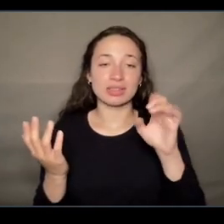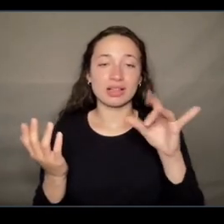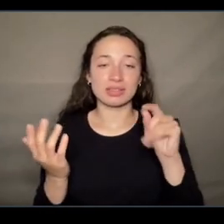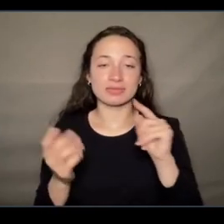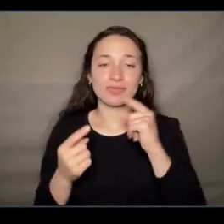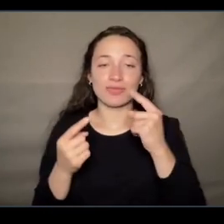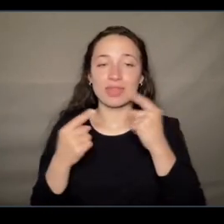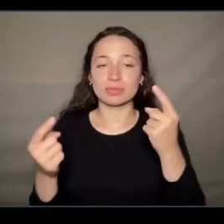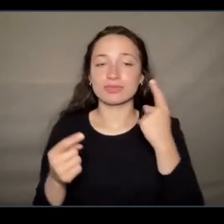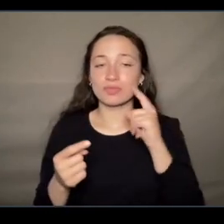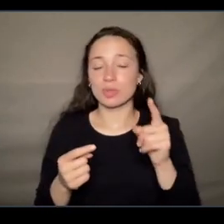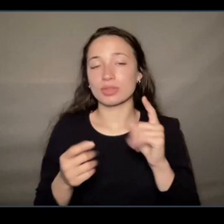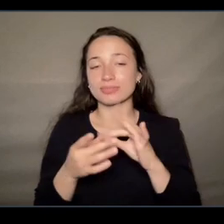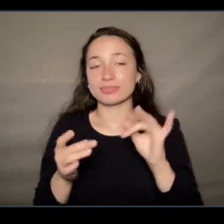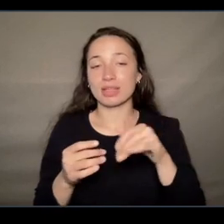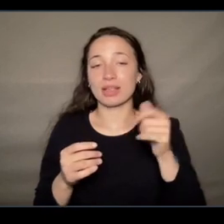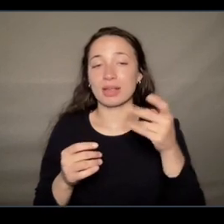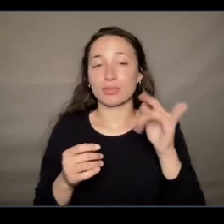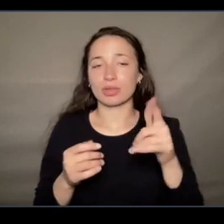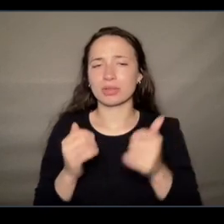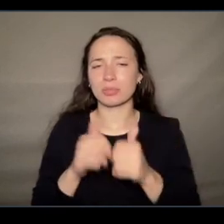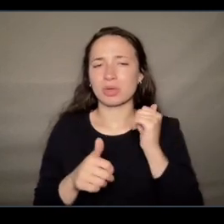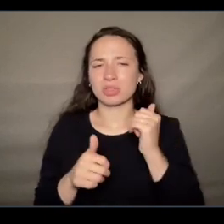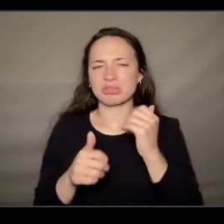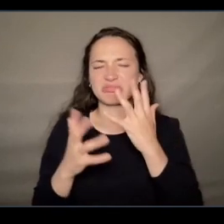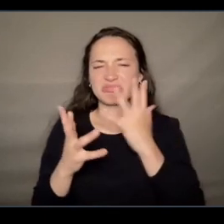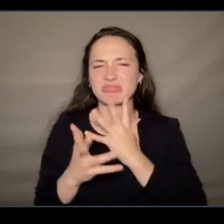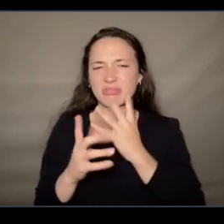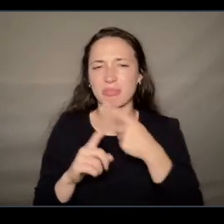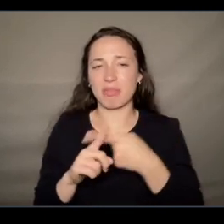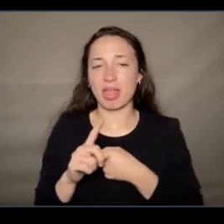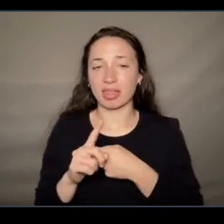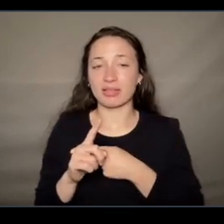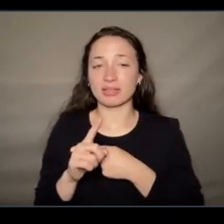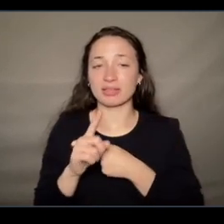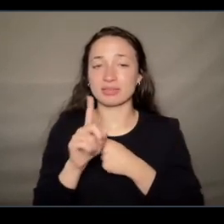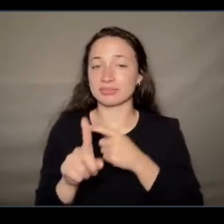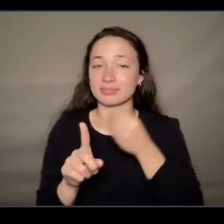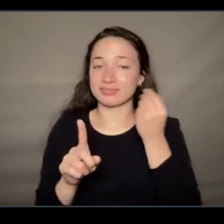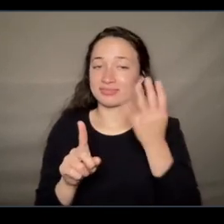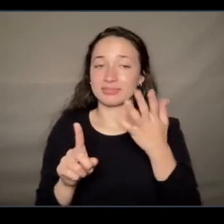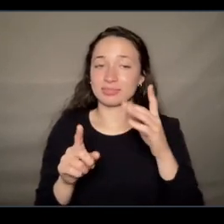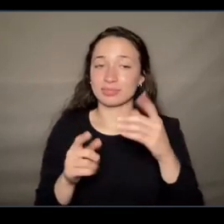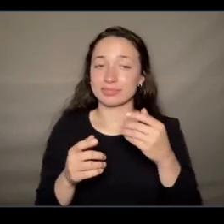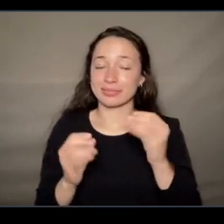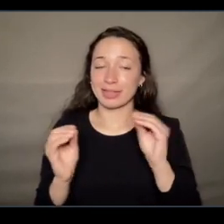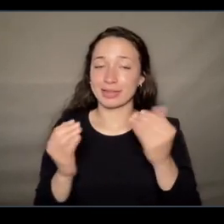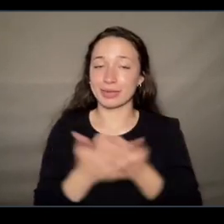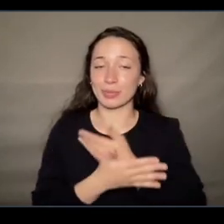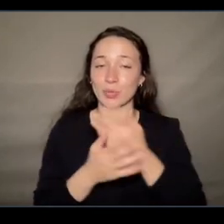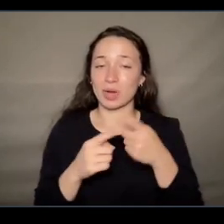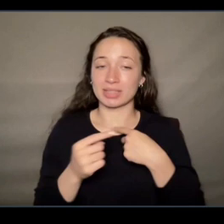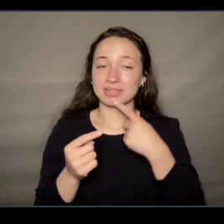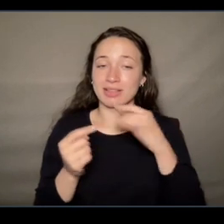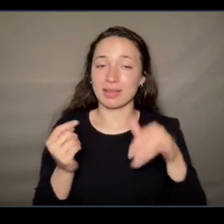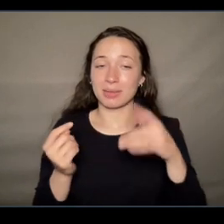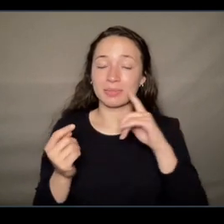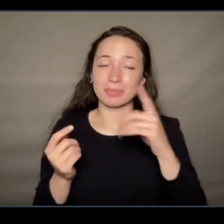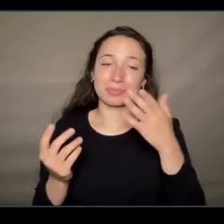is famous for saying that April is the cruelest month. So I am not telling you anything new when I say that